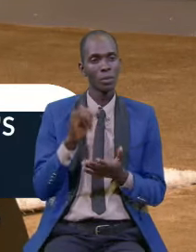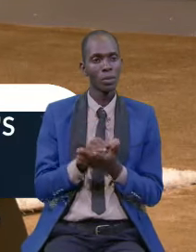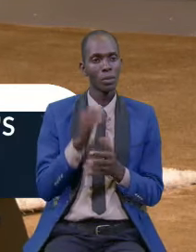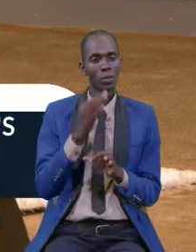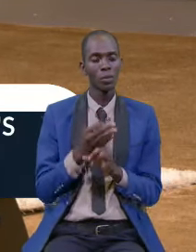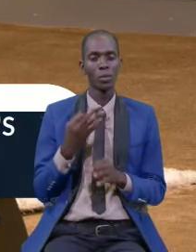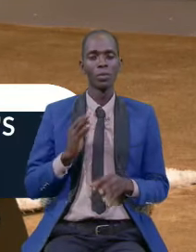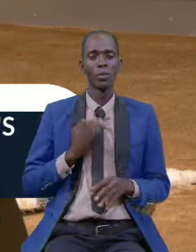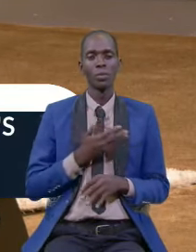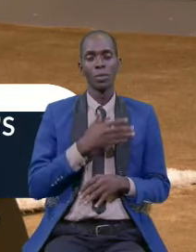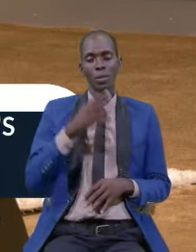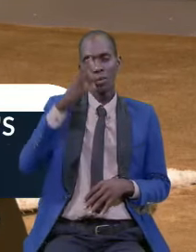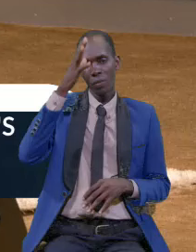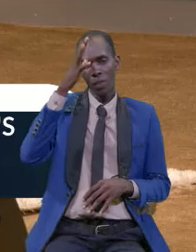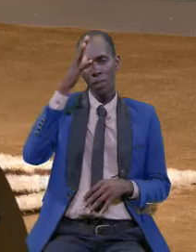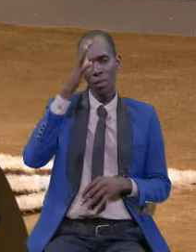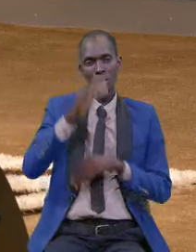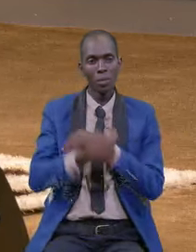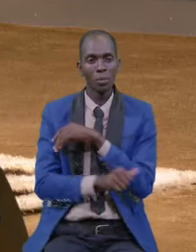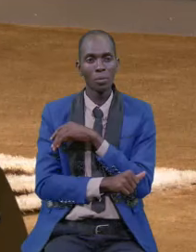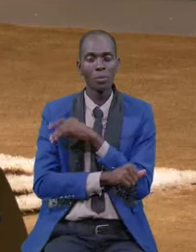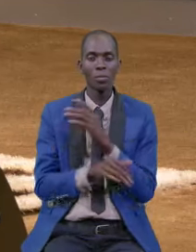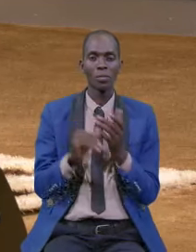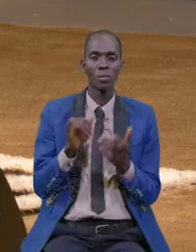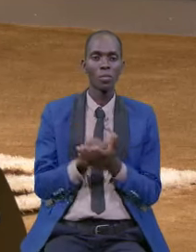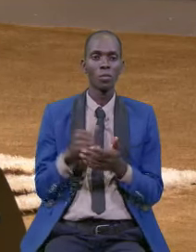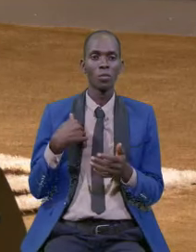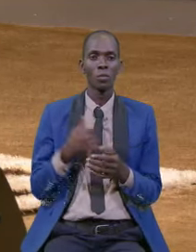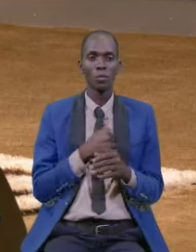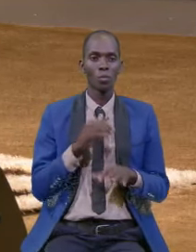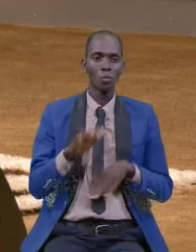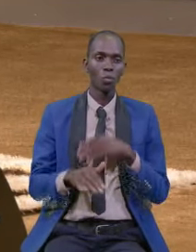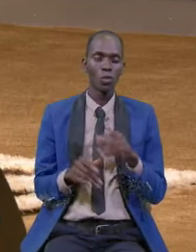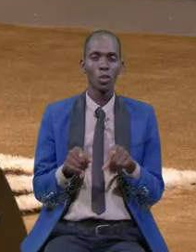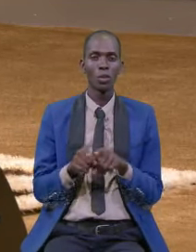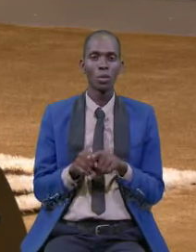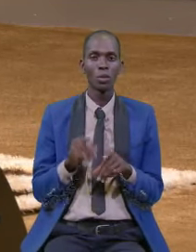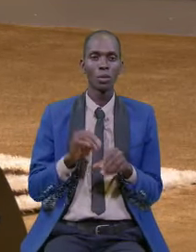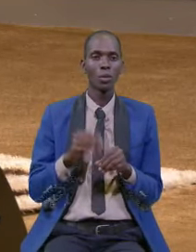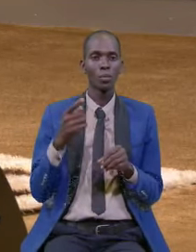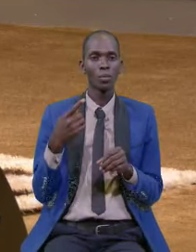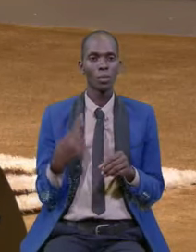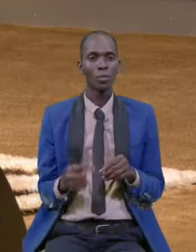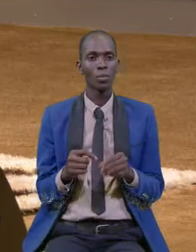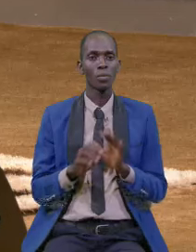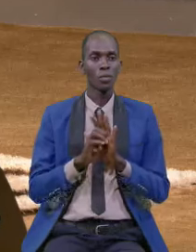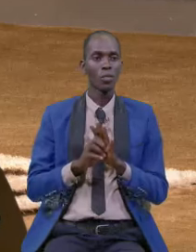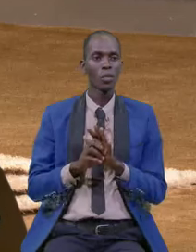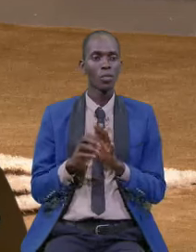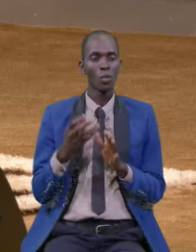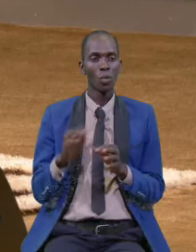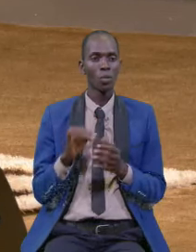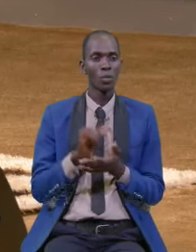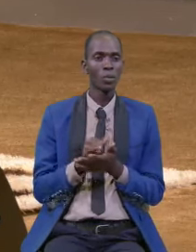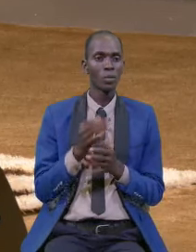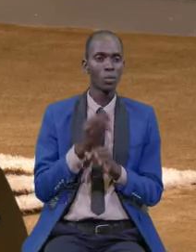father Abraham. That we walk also in the steps of the faith of Abraham, which he